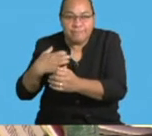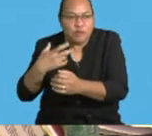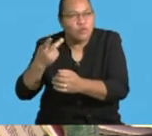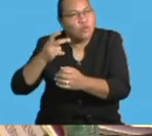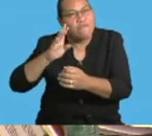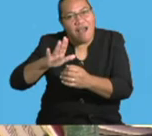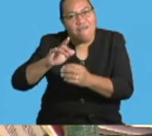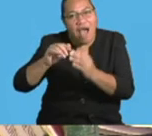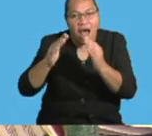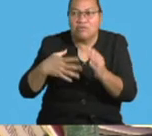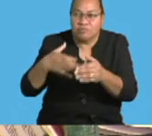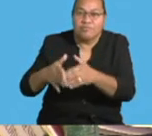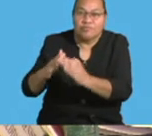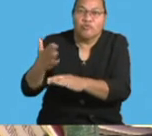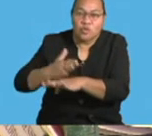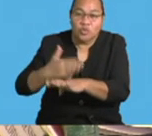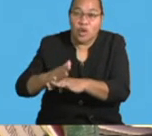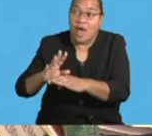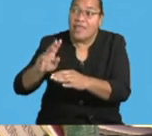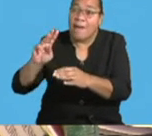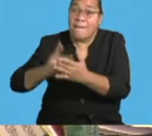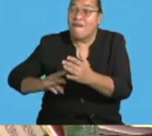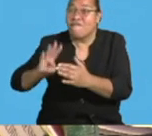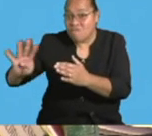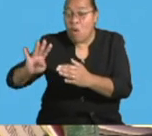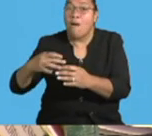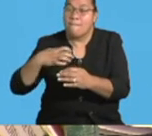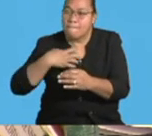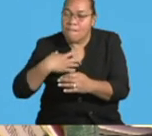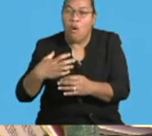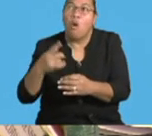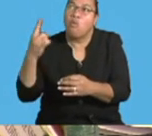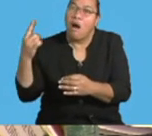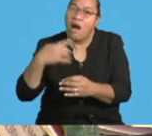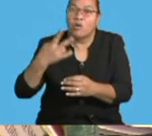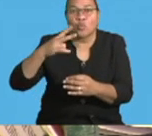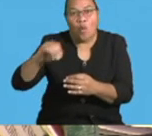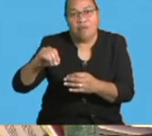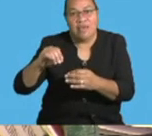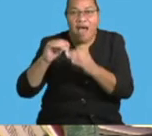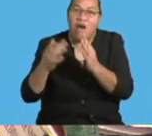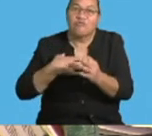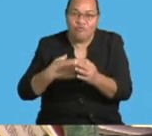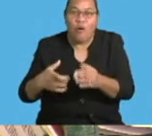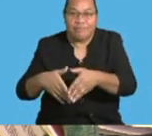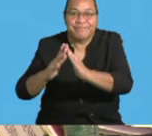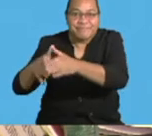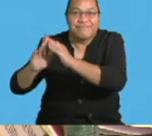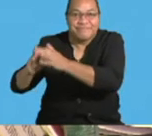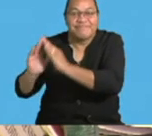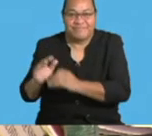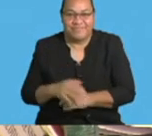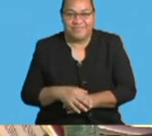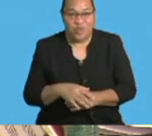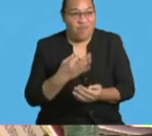start Stage 4, which will deliver another 120 houses. The funding allocation in the